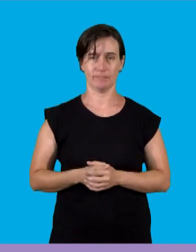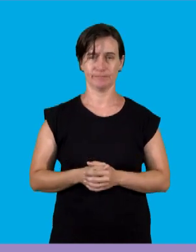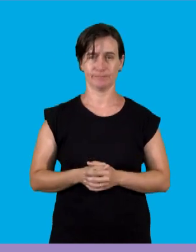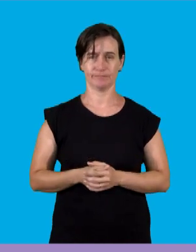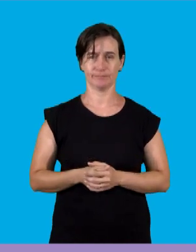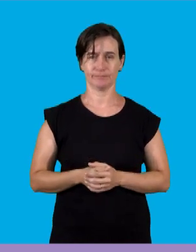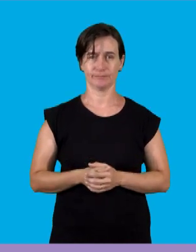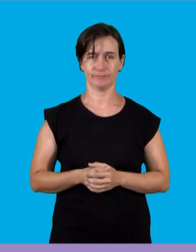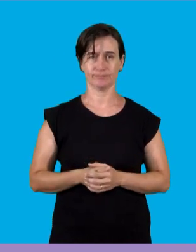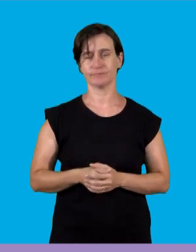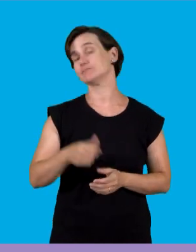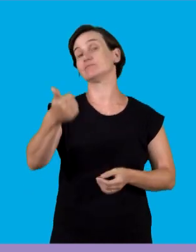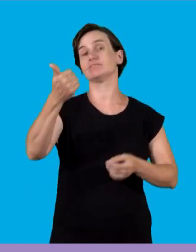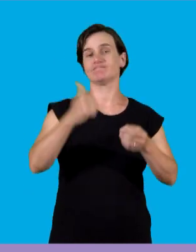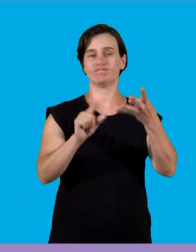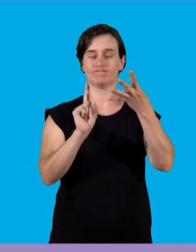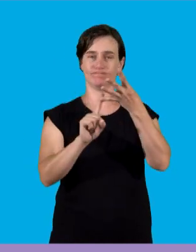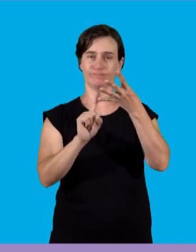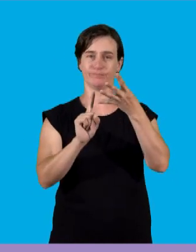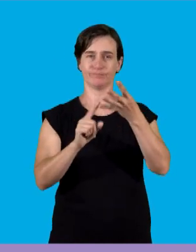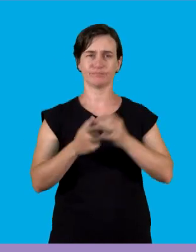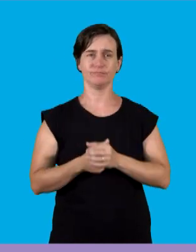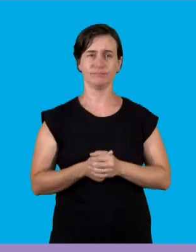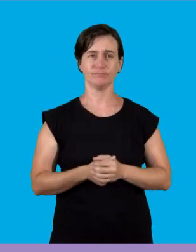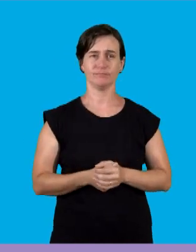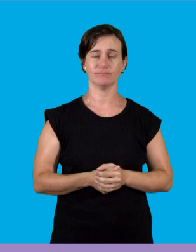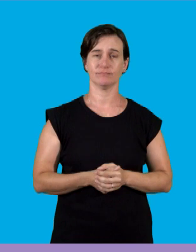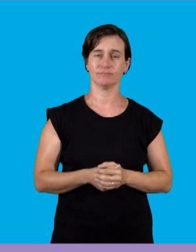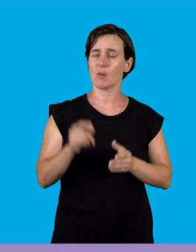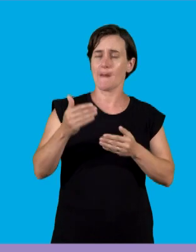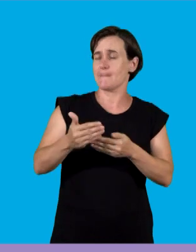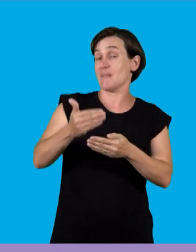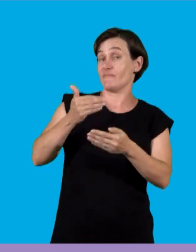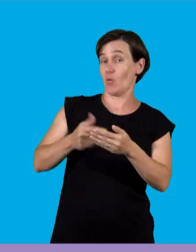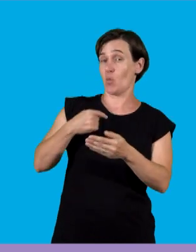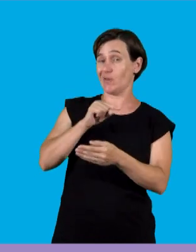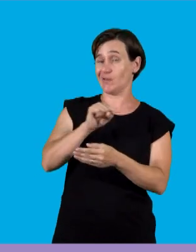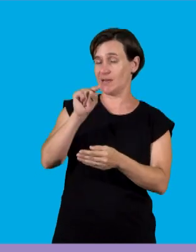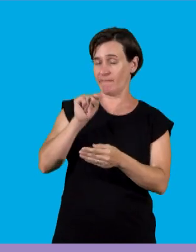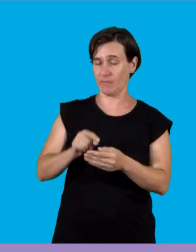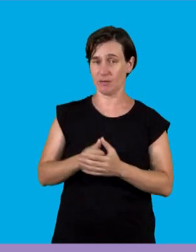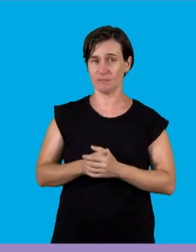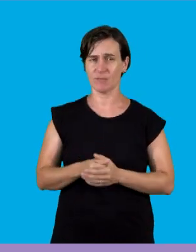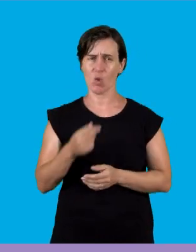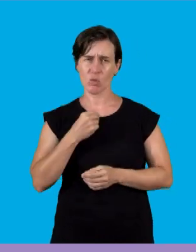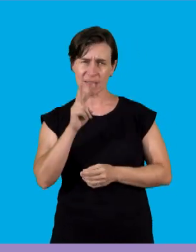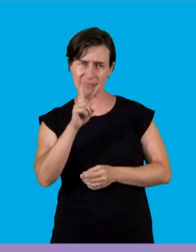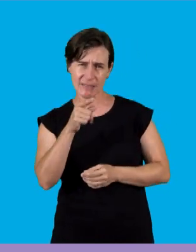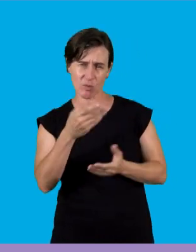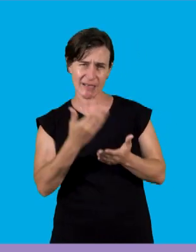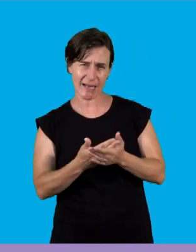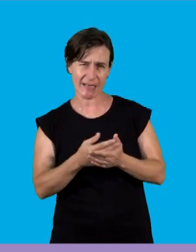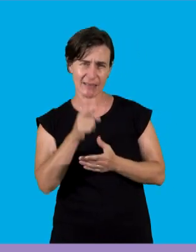squared. The next one here, we are dividing, but before we can divide, we can see that we have